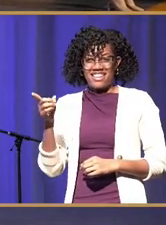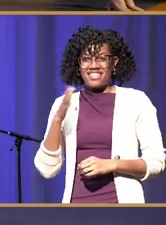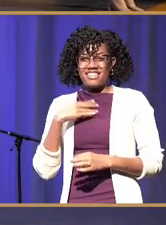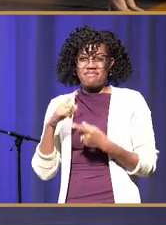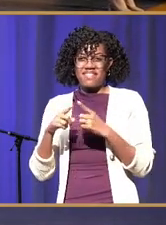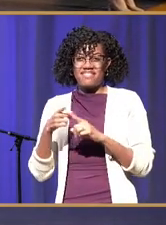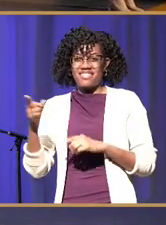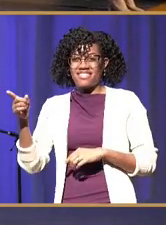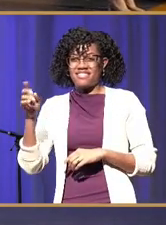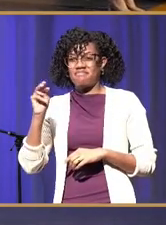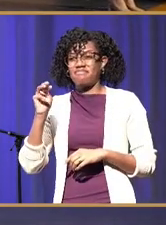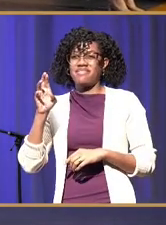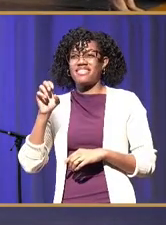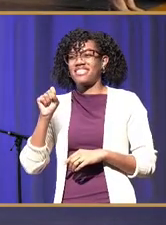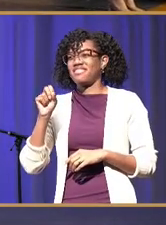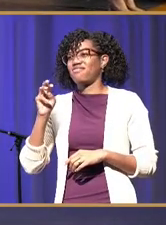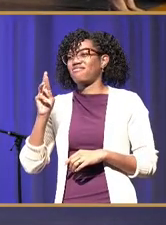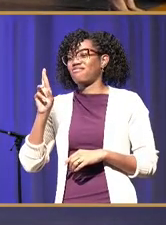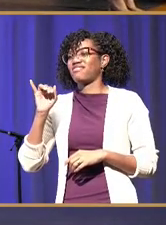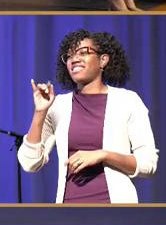Rita right there, y'all.